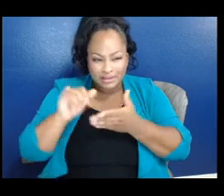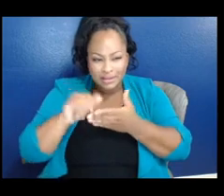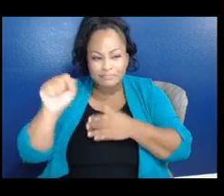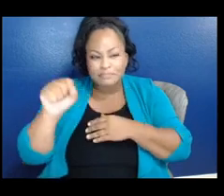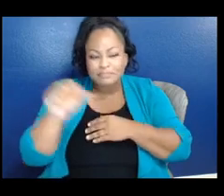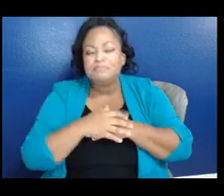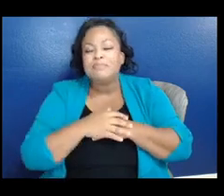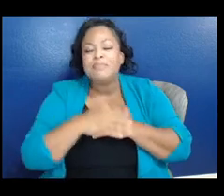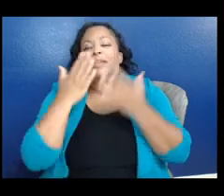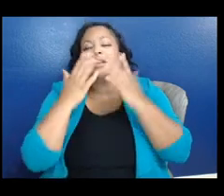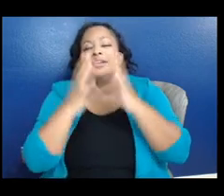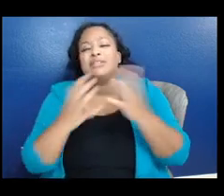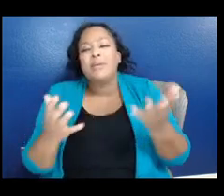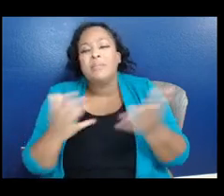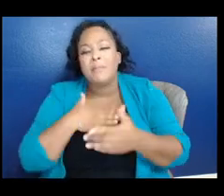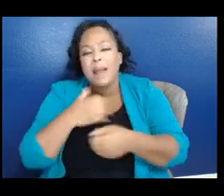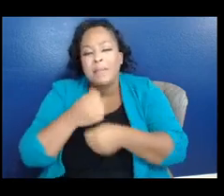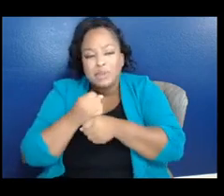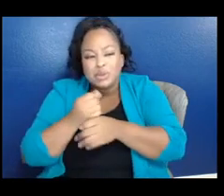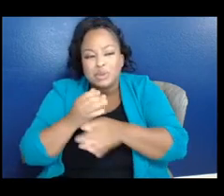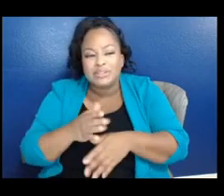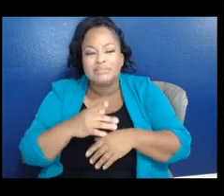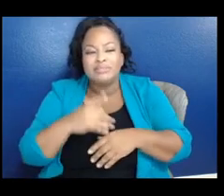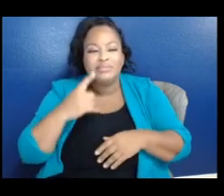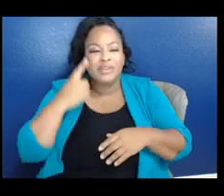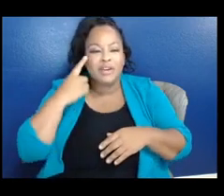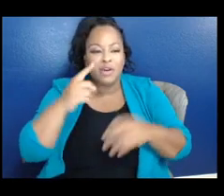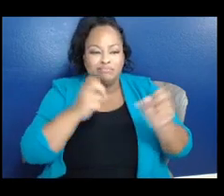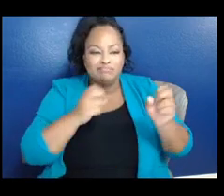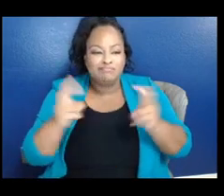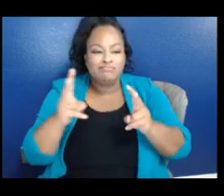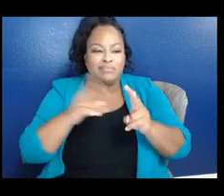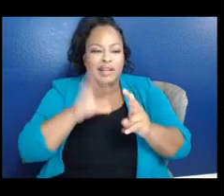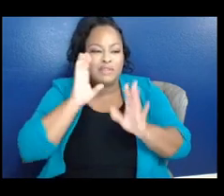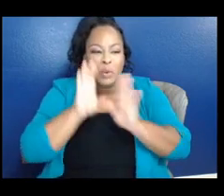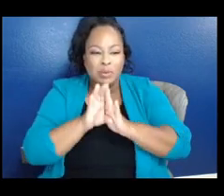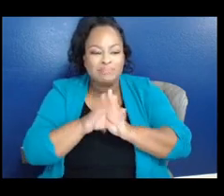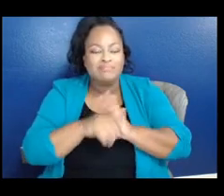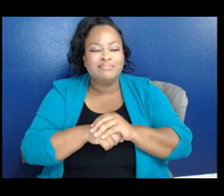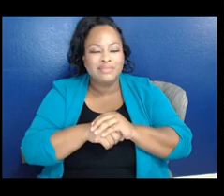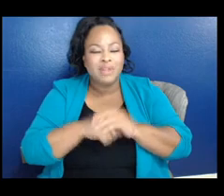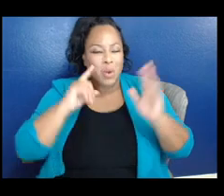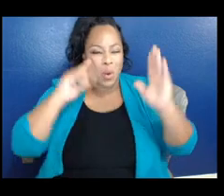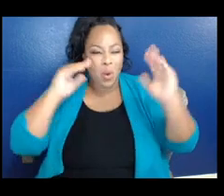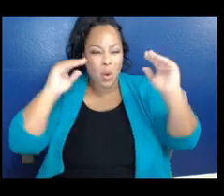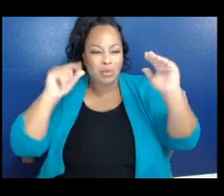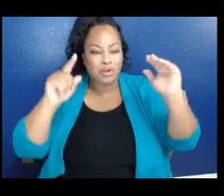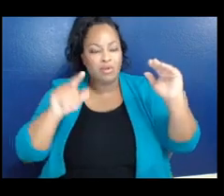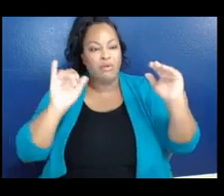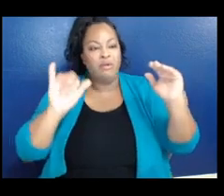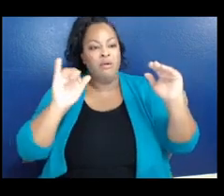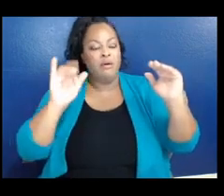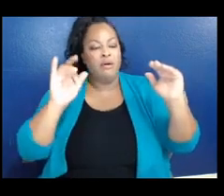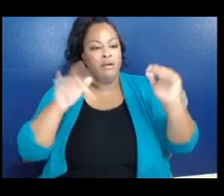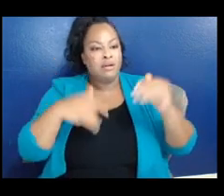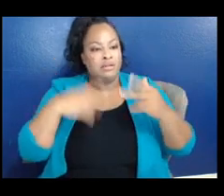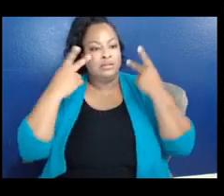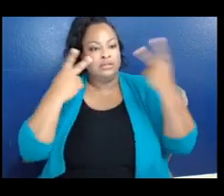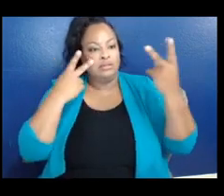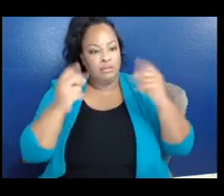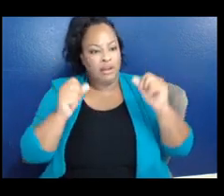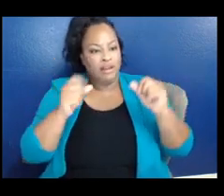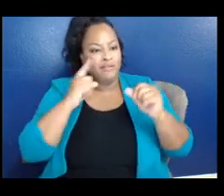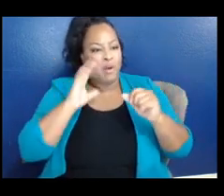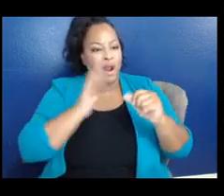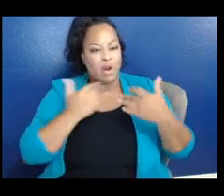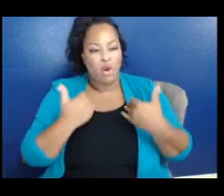that. Thank you so much to my producers for pulling those photos up. And so hopefully that's a bit enlightening for some of our audience